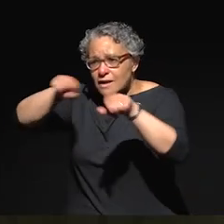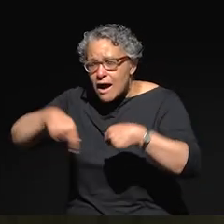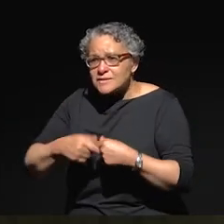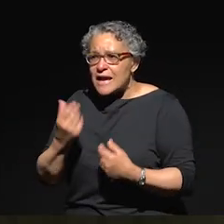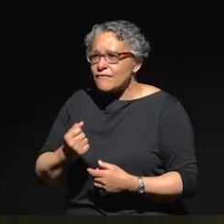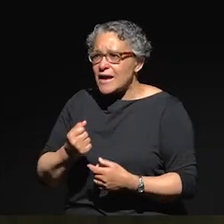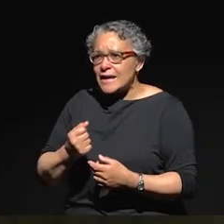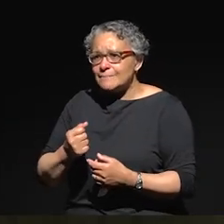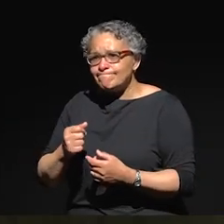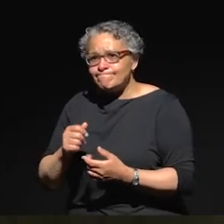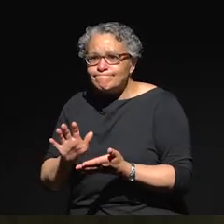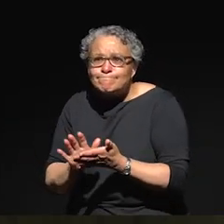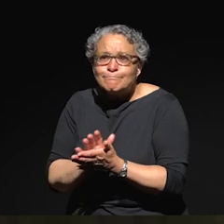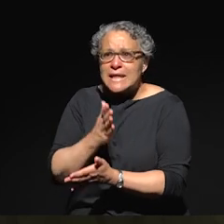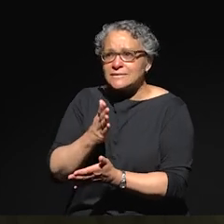way,